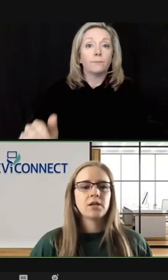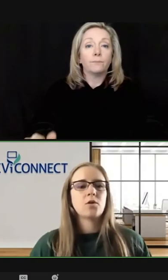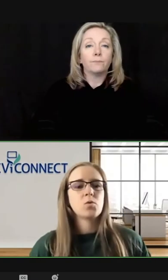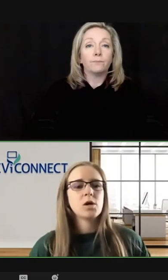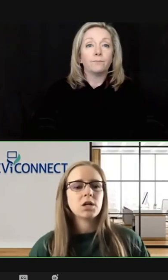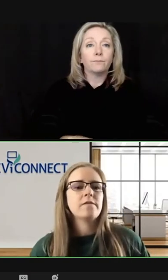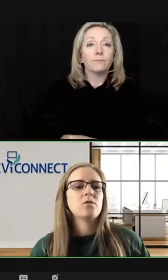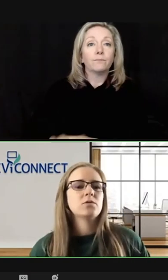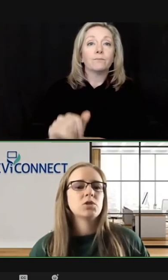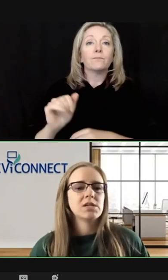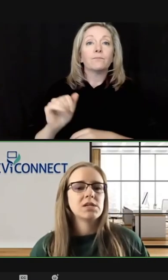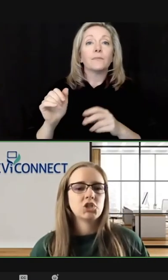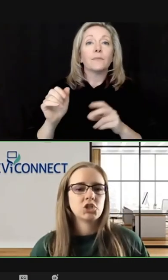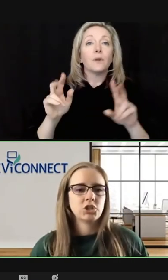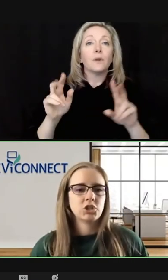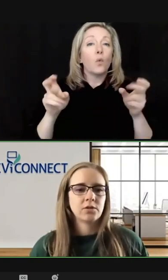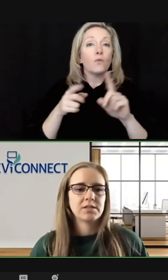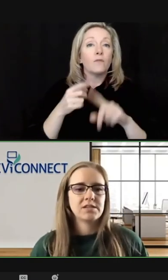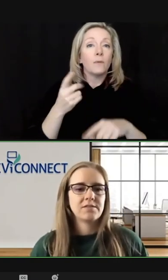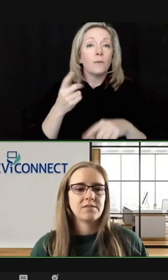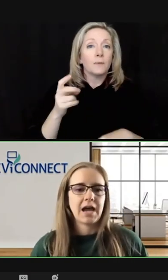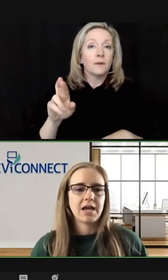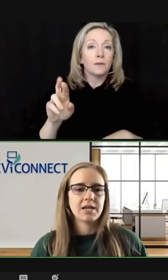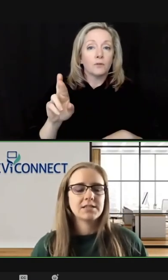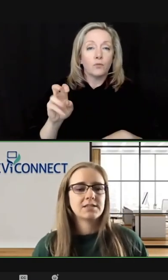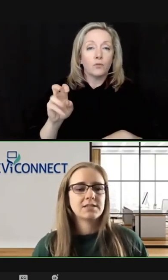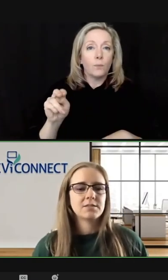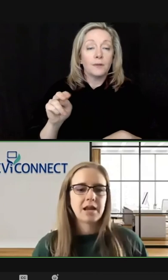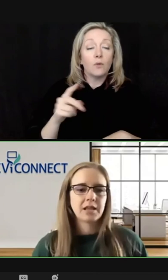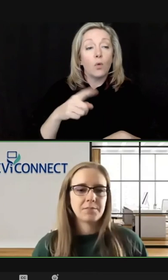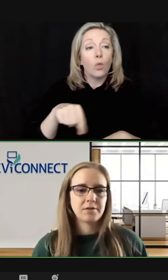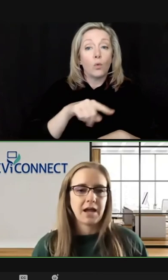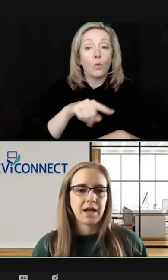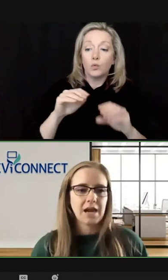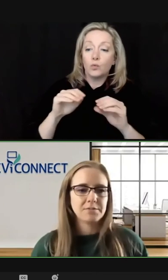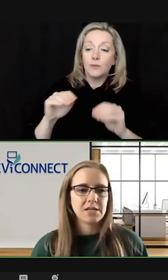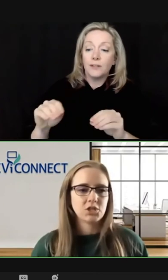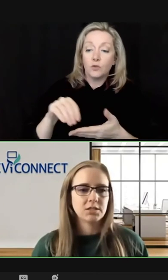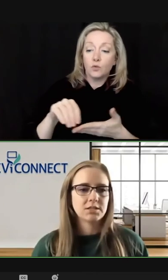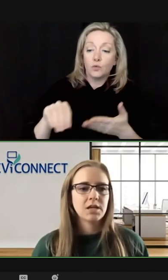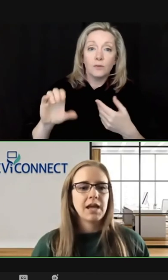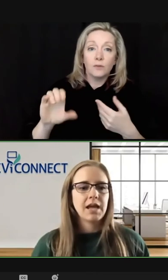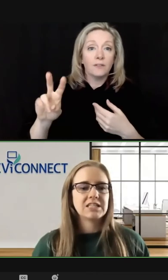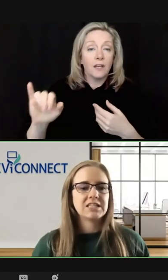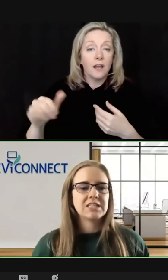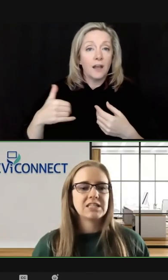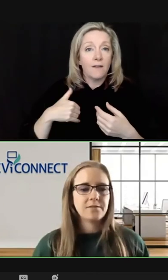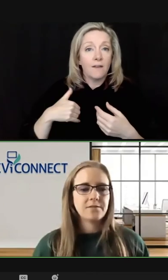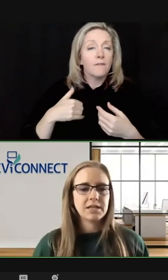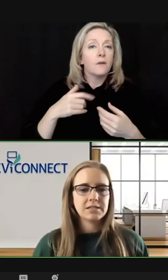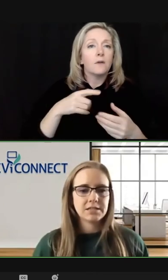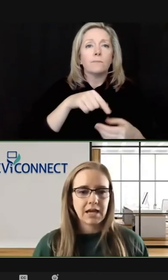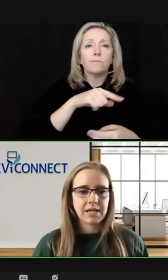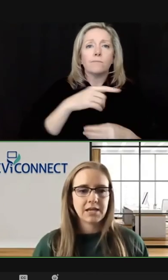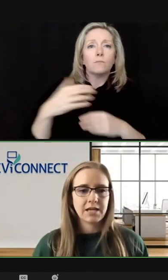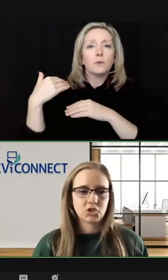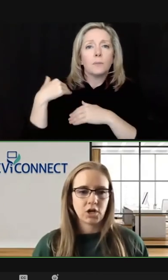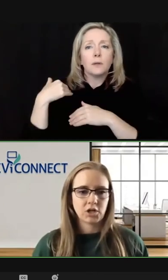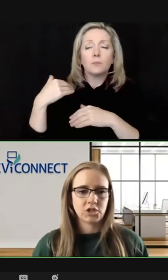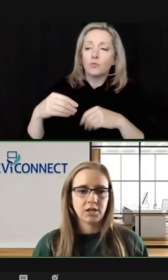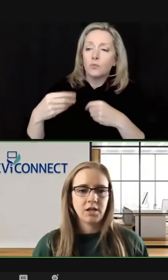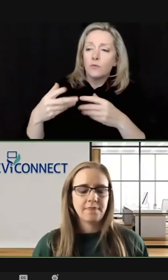Dr. Roman, the work of those who teach children with CVI is to systematically provide adaptations and specifically